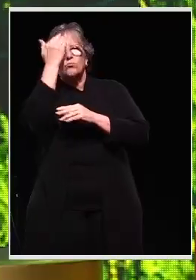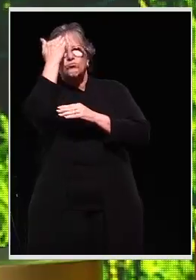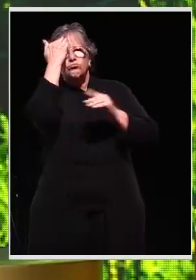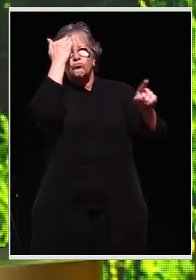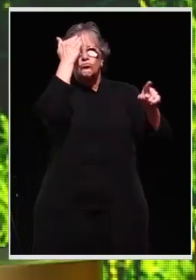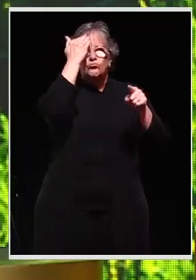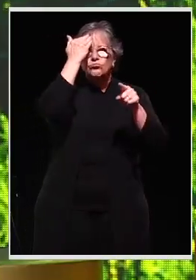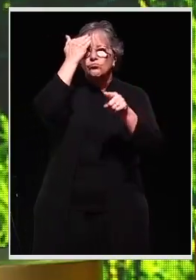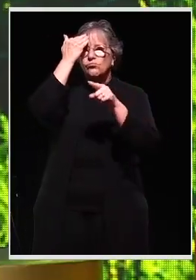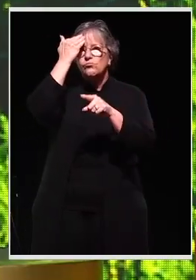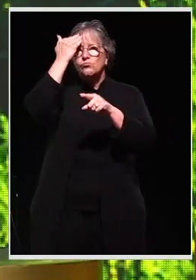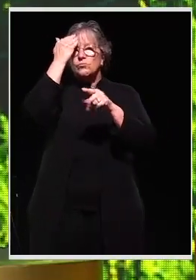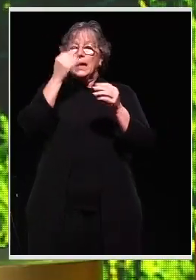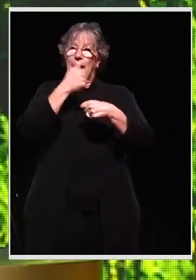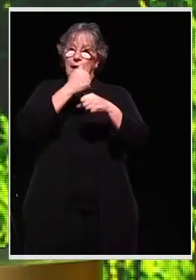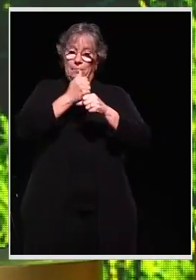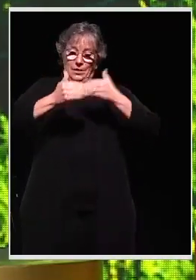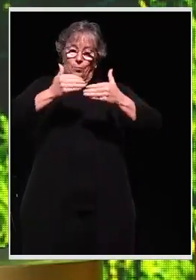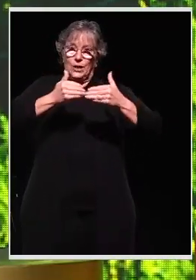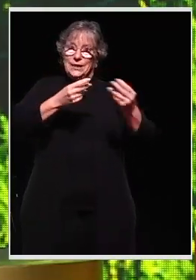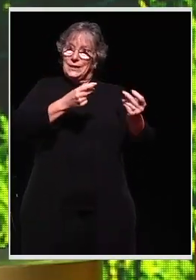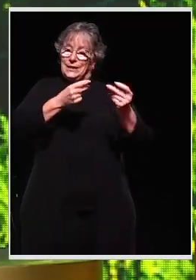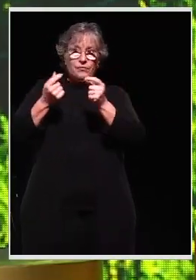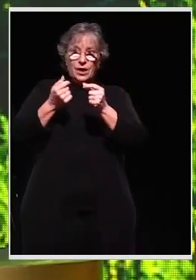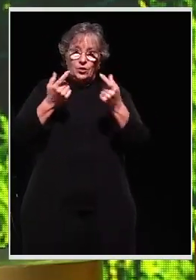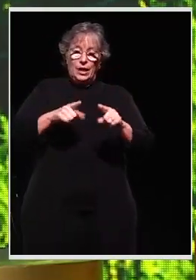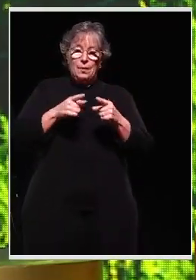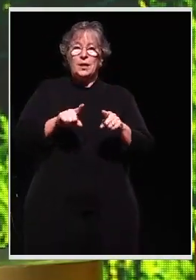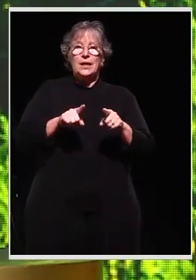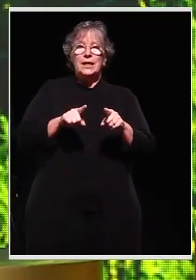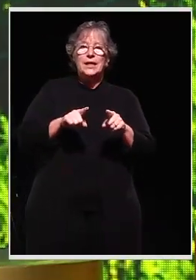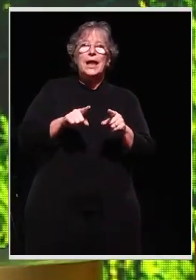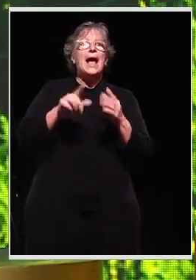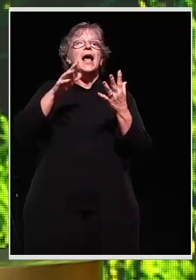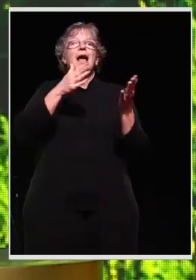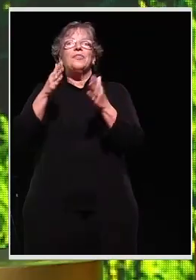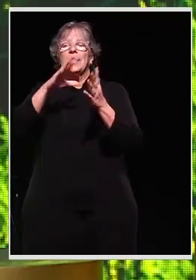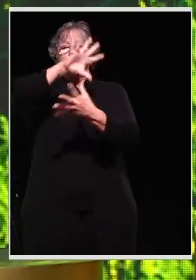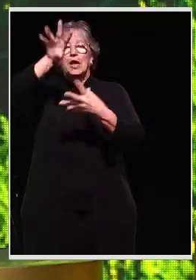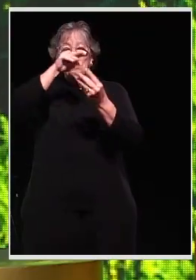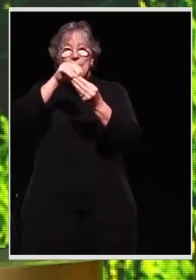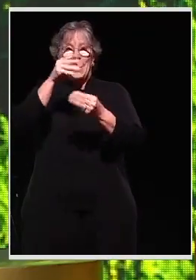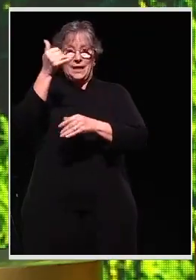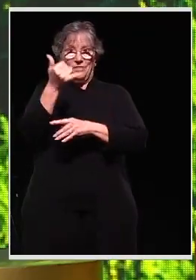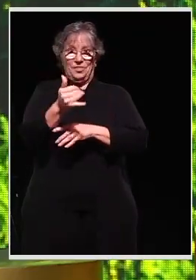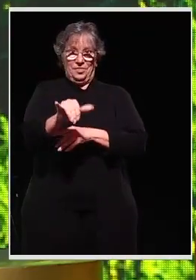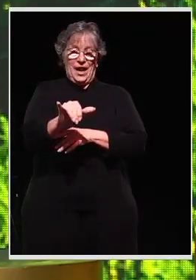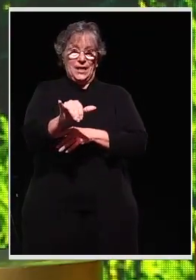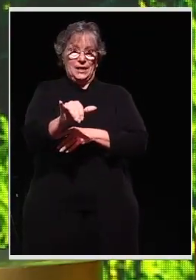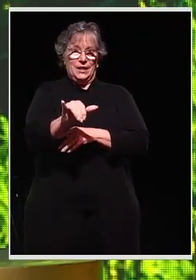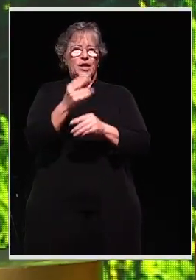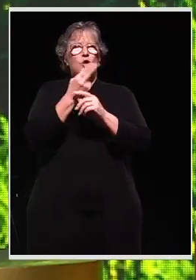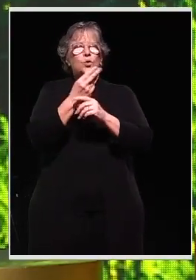up processes. We were talking about evaluating different approaches to methane reduction and combining those. You can use models to think